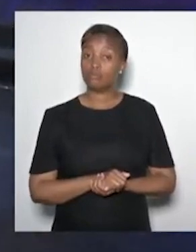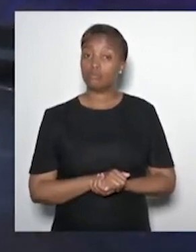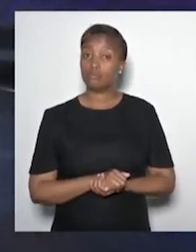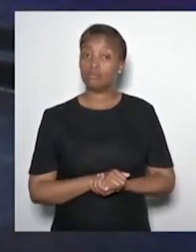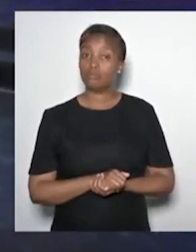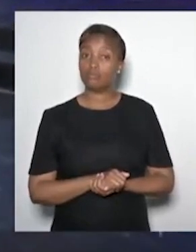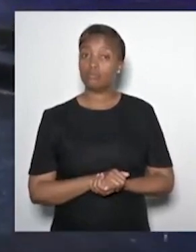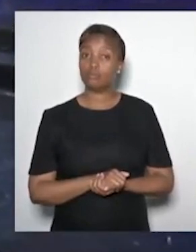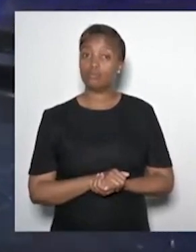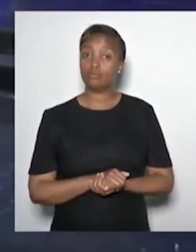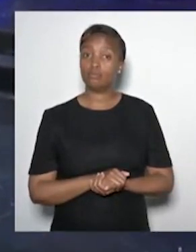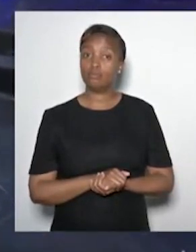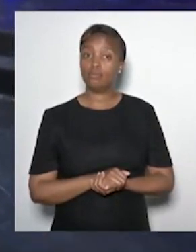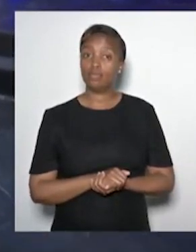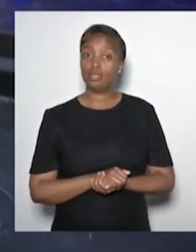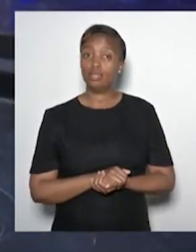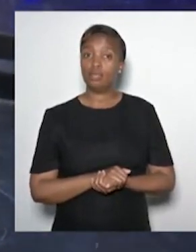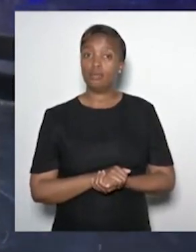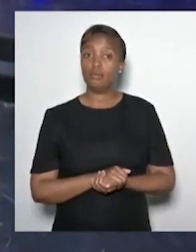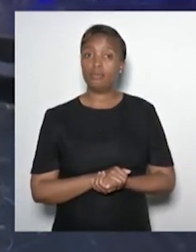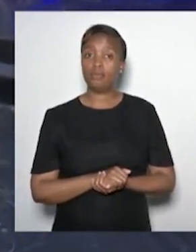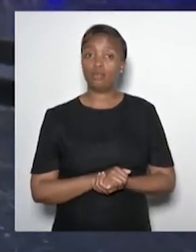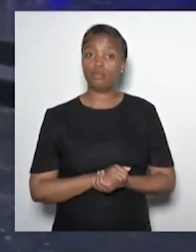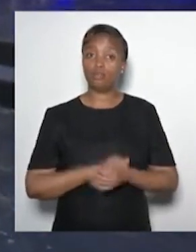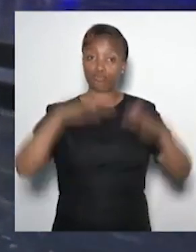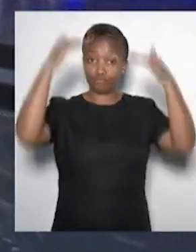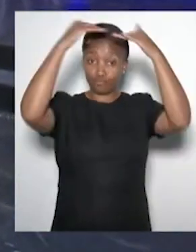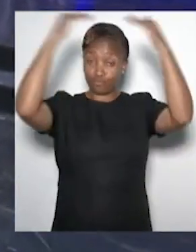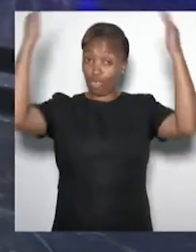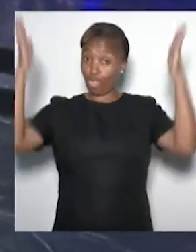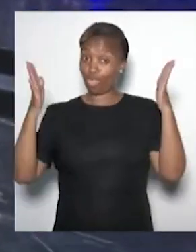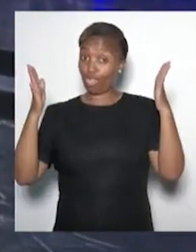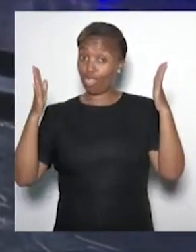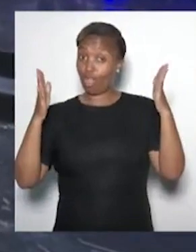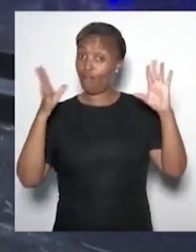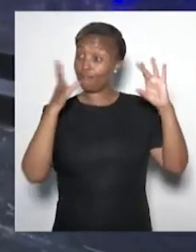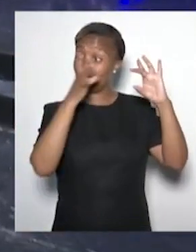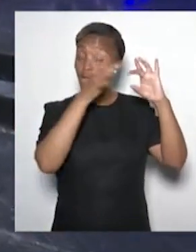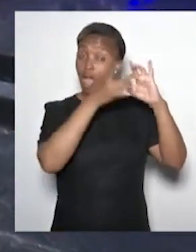Emma Luango Yati Yindo, roofs,